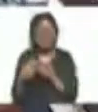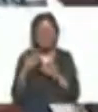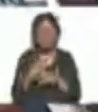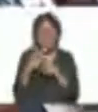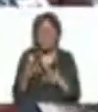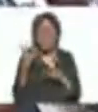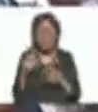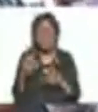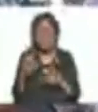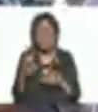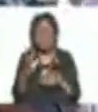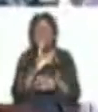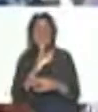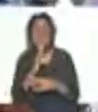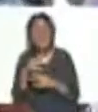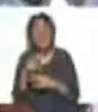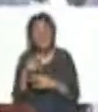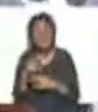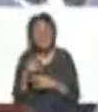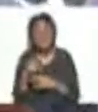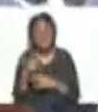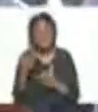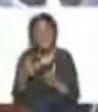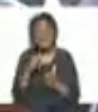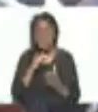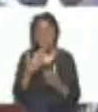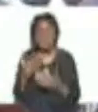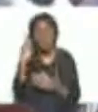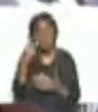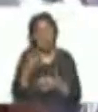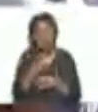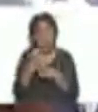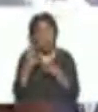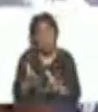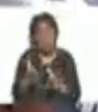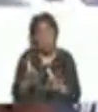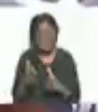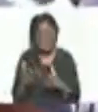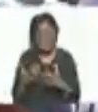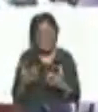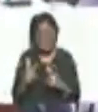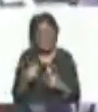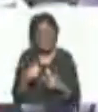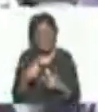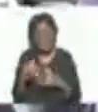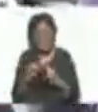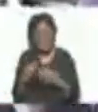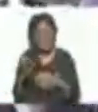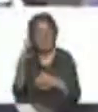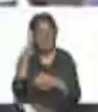will chime in. This is a matter for the regulators, let me be very clear, and they will make a